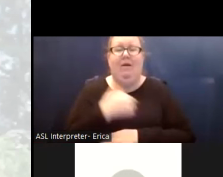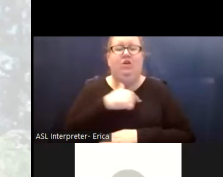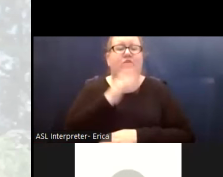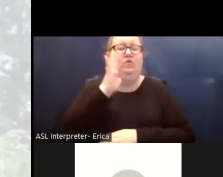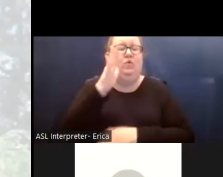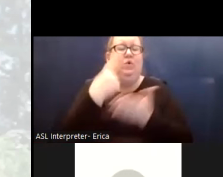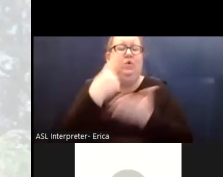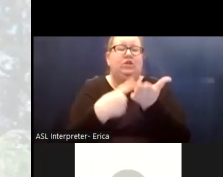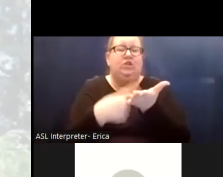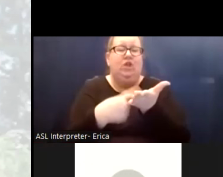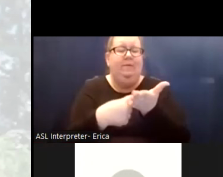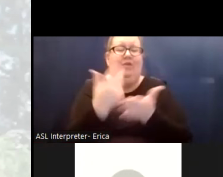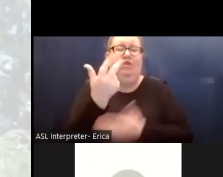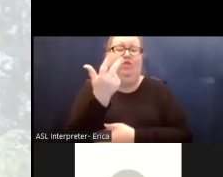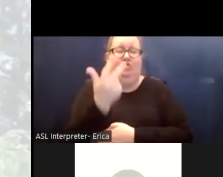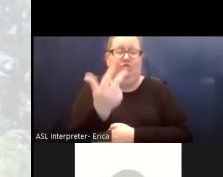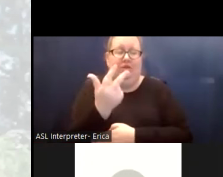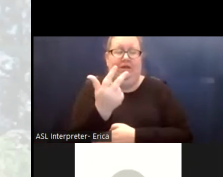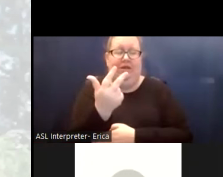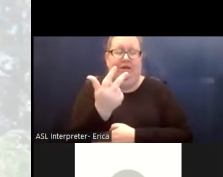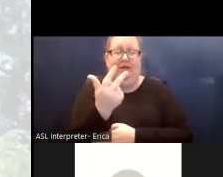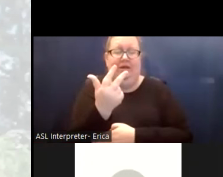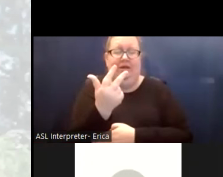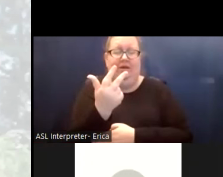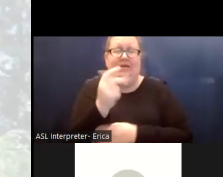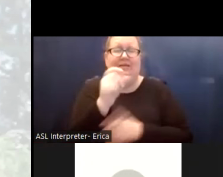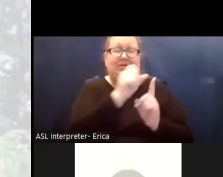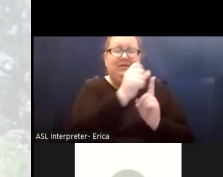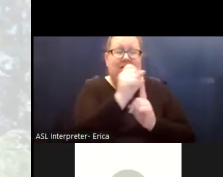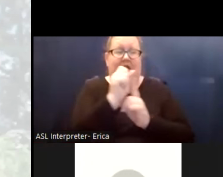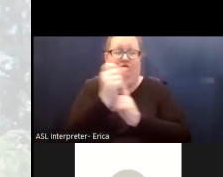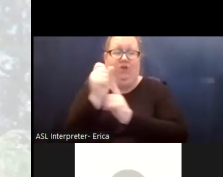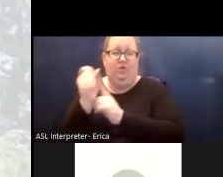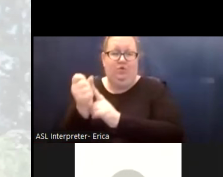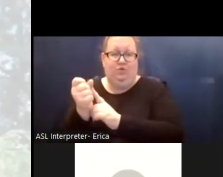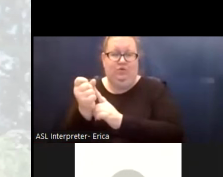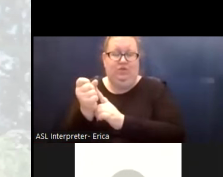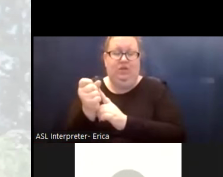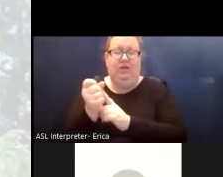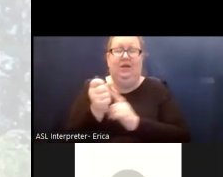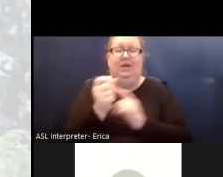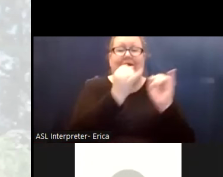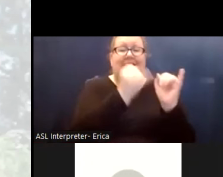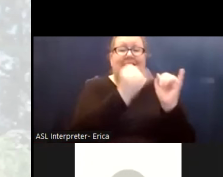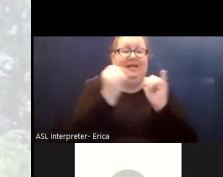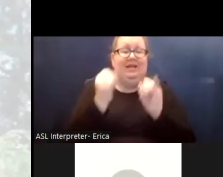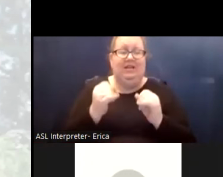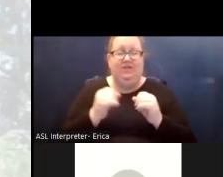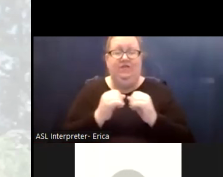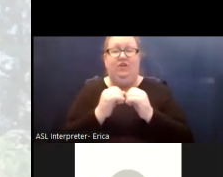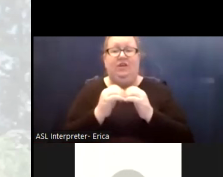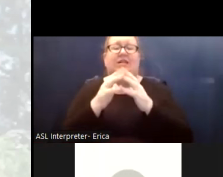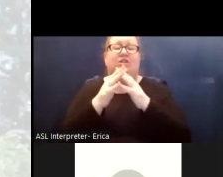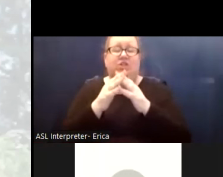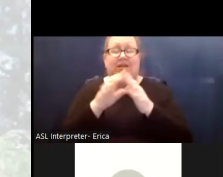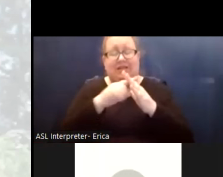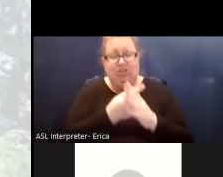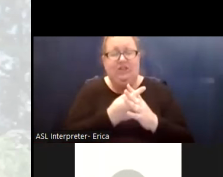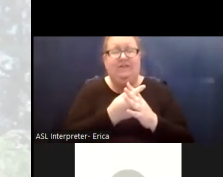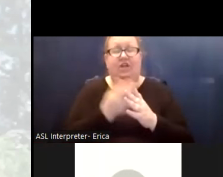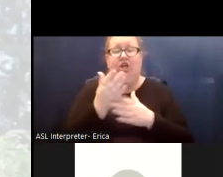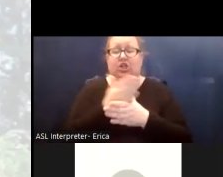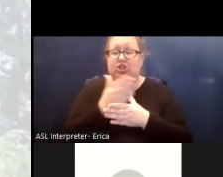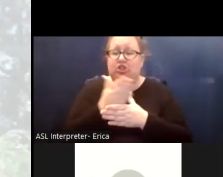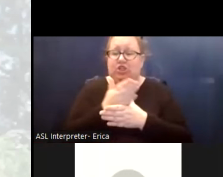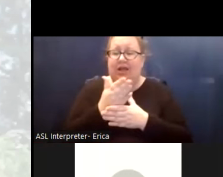talk about the three scenarios: individual initiative, shared responsibility, and